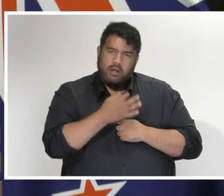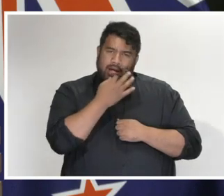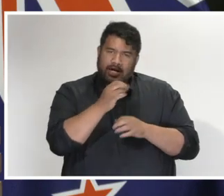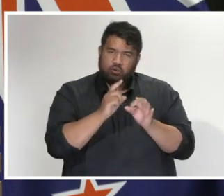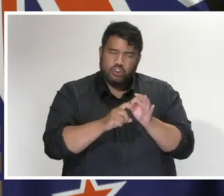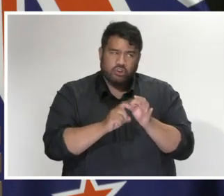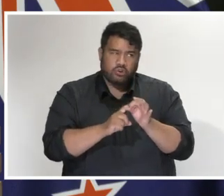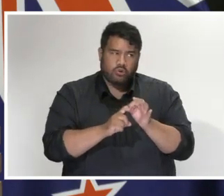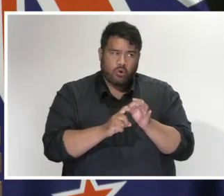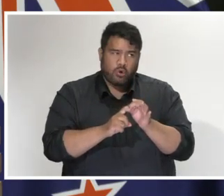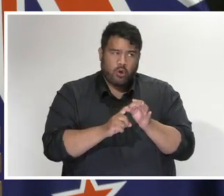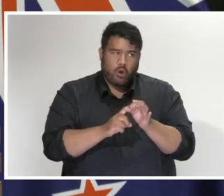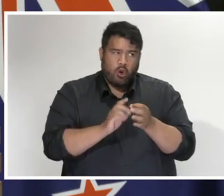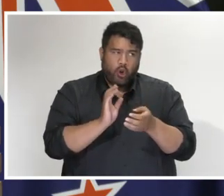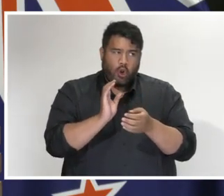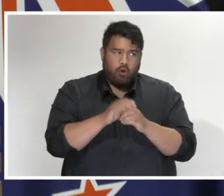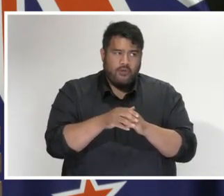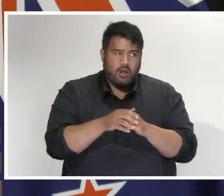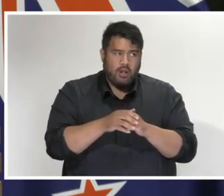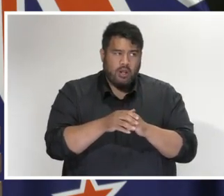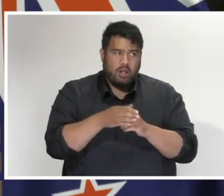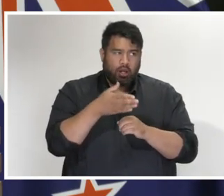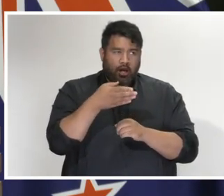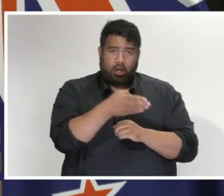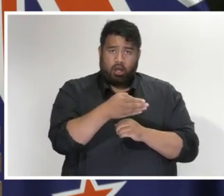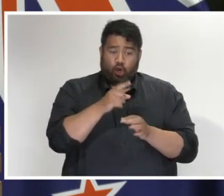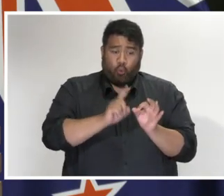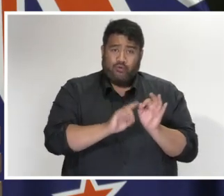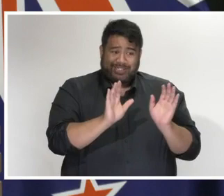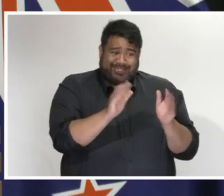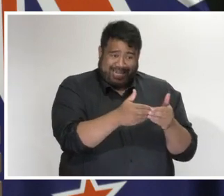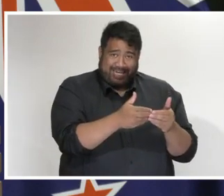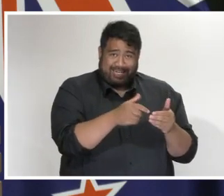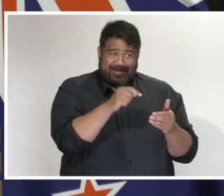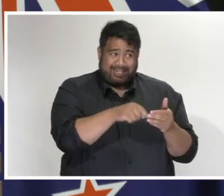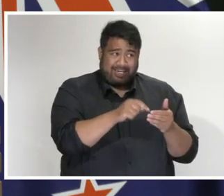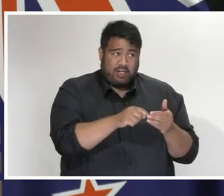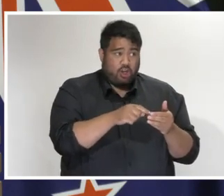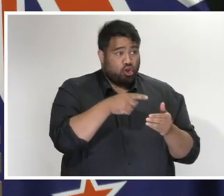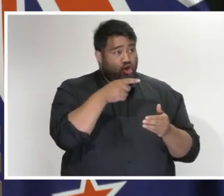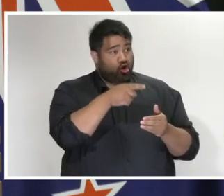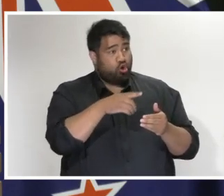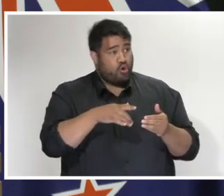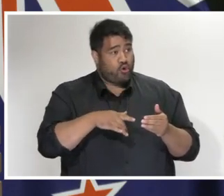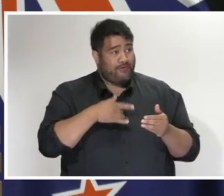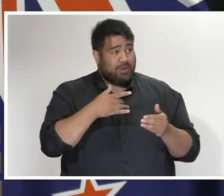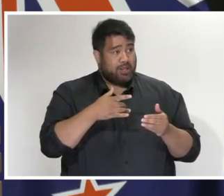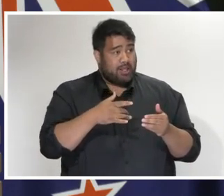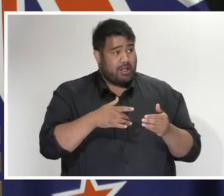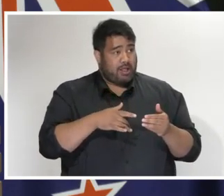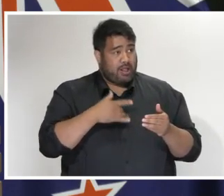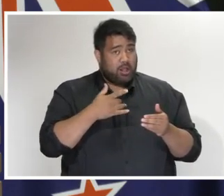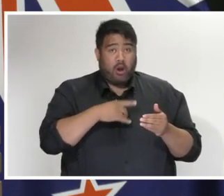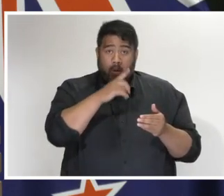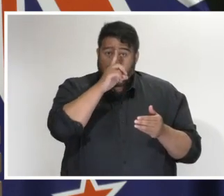of across the board mandatory quarantining, or would you look at just mandatory quarantining in just